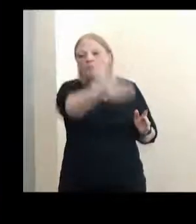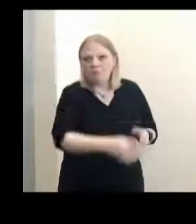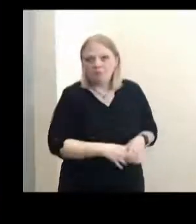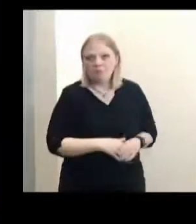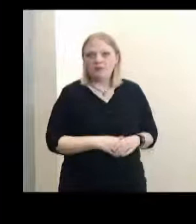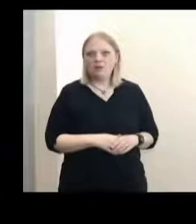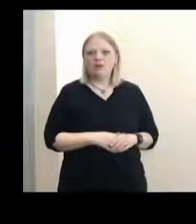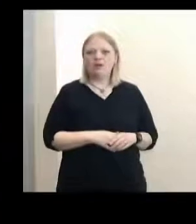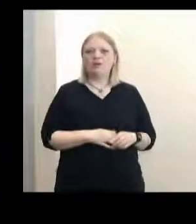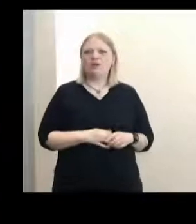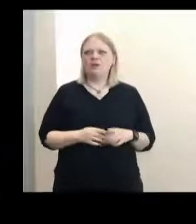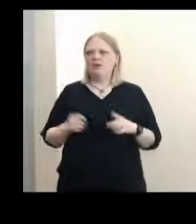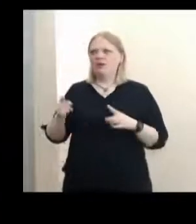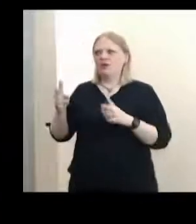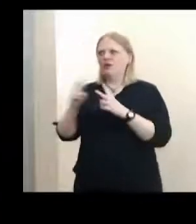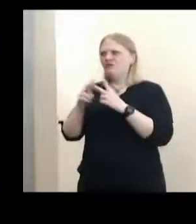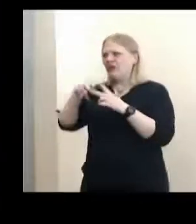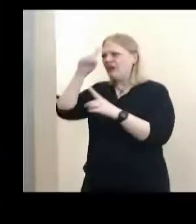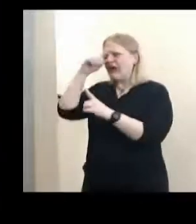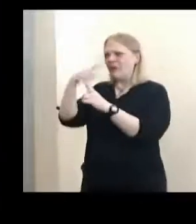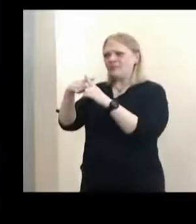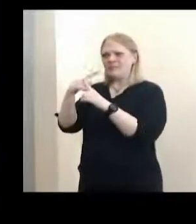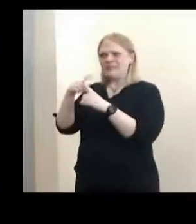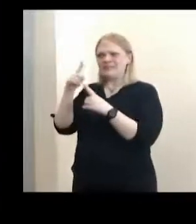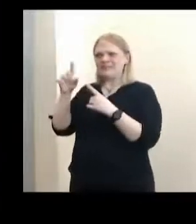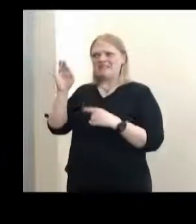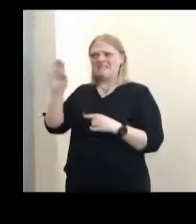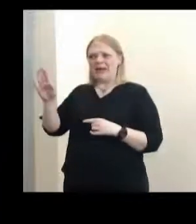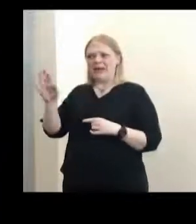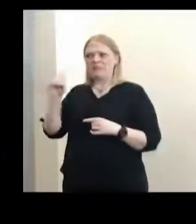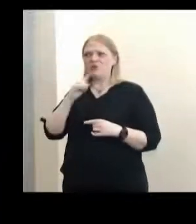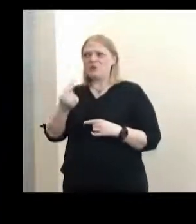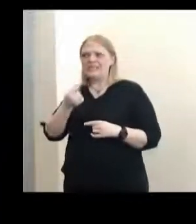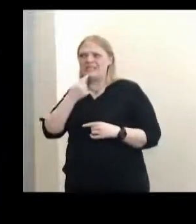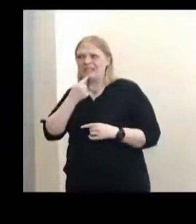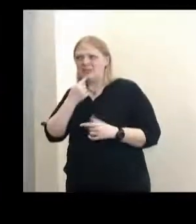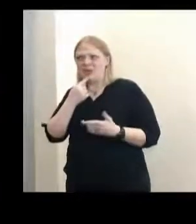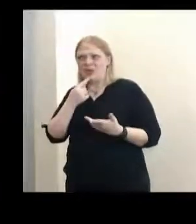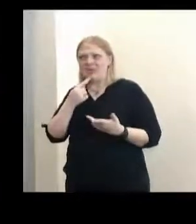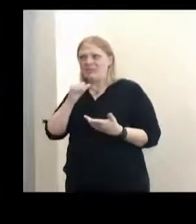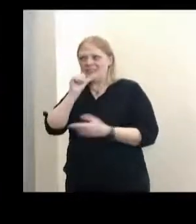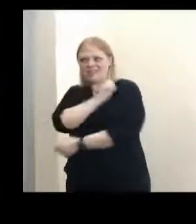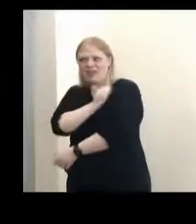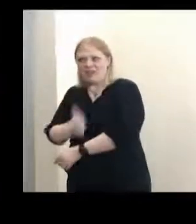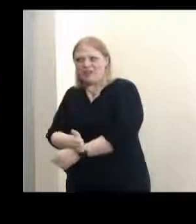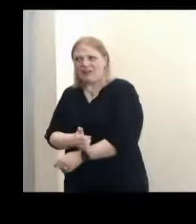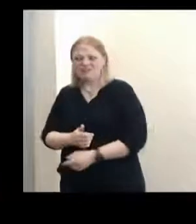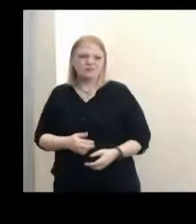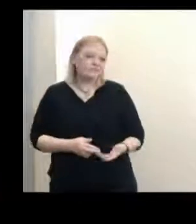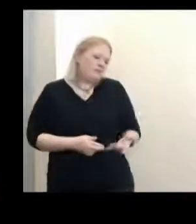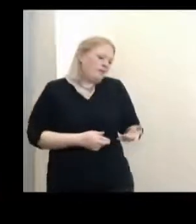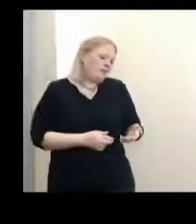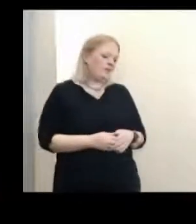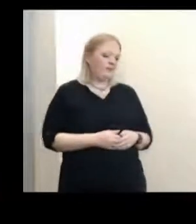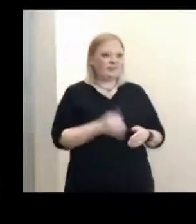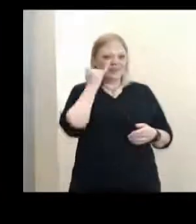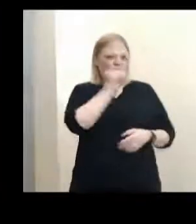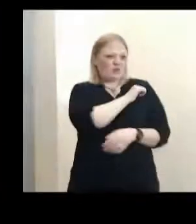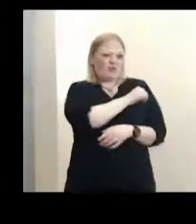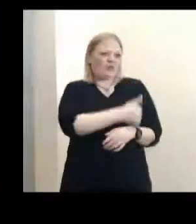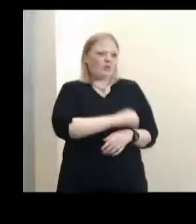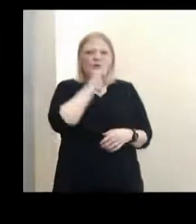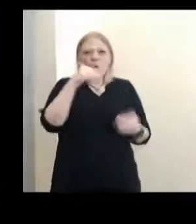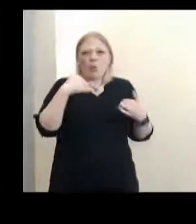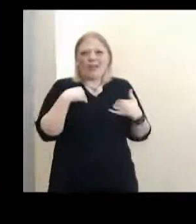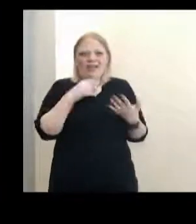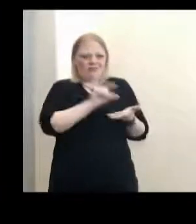You were quite optimistic about that back in February. Are you disappointed that it's not been authorized? even if it was authorized, we don't have the doses